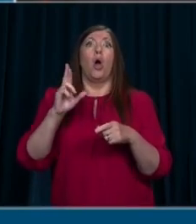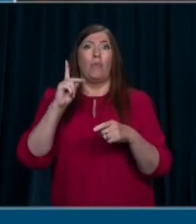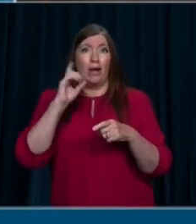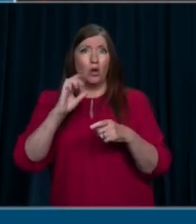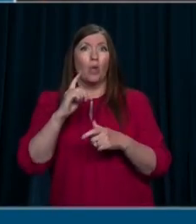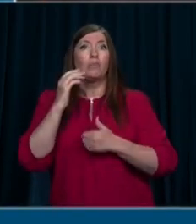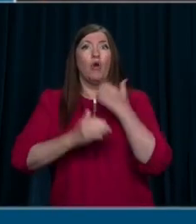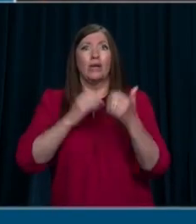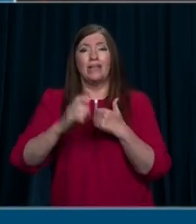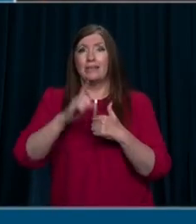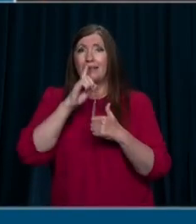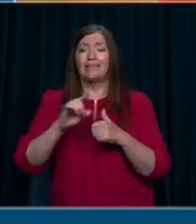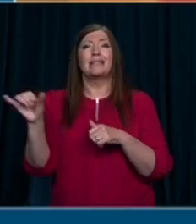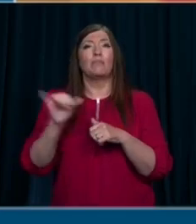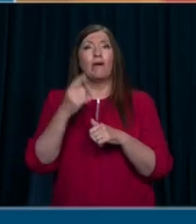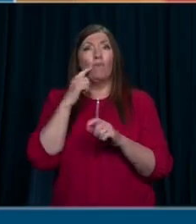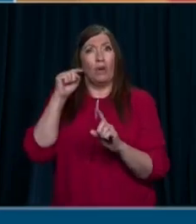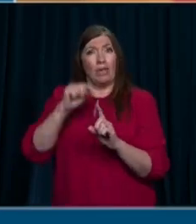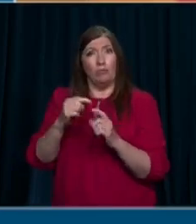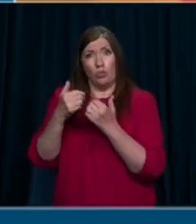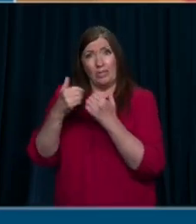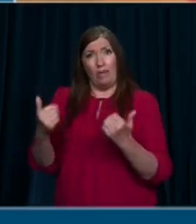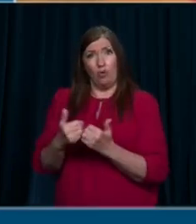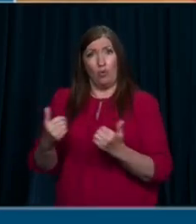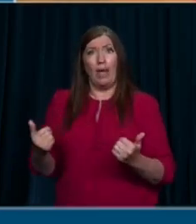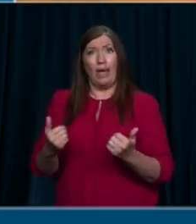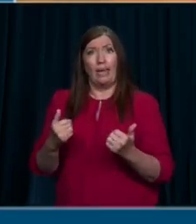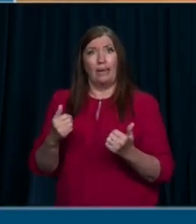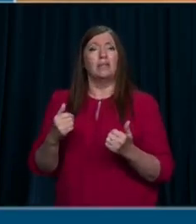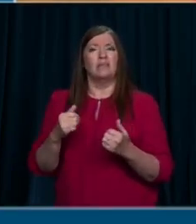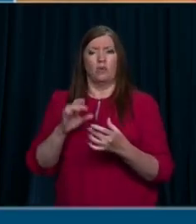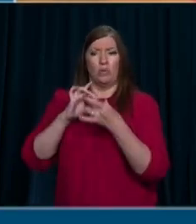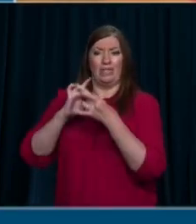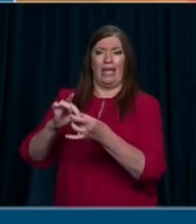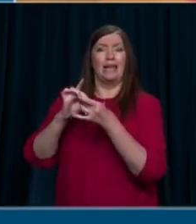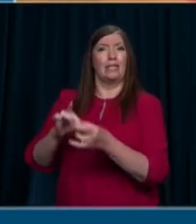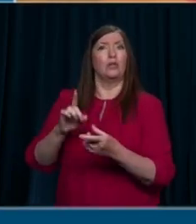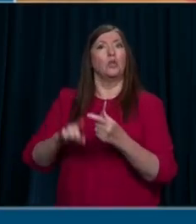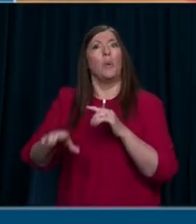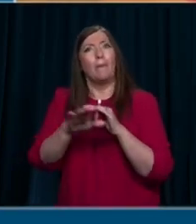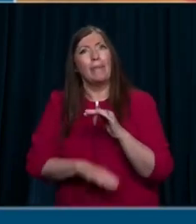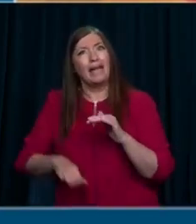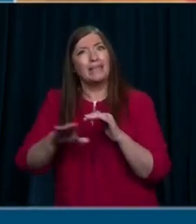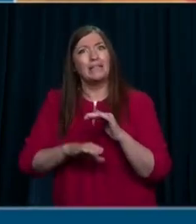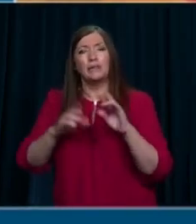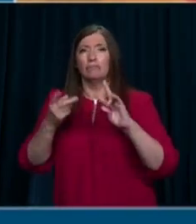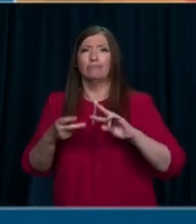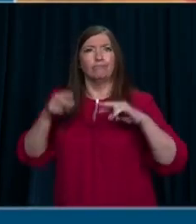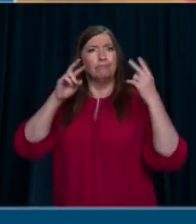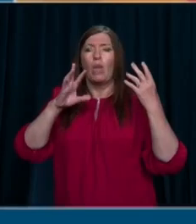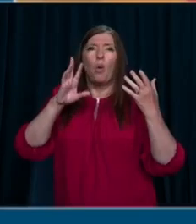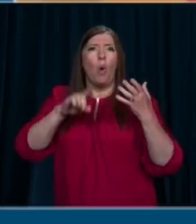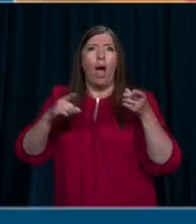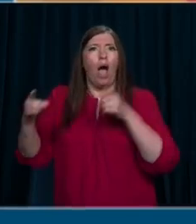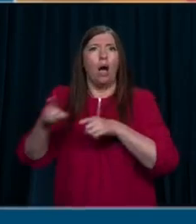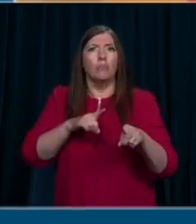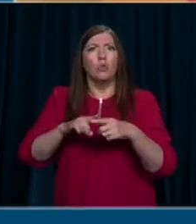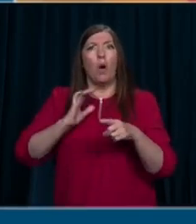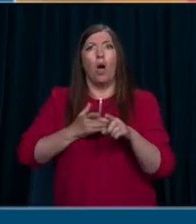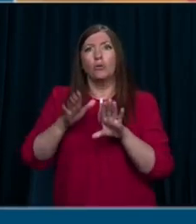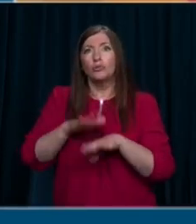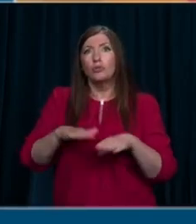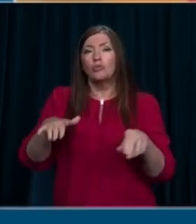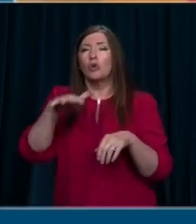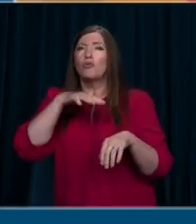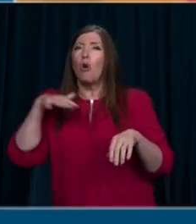similar, and for him to separate this out bespeaks to a basic misunderstanding of what's happening to our children